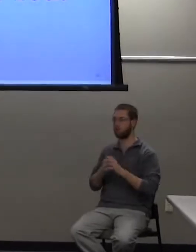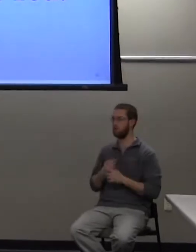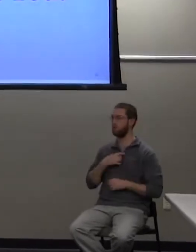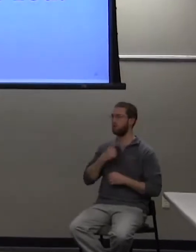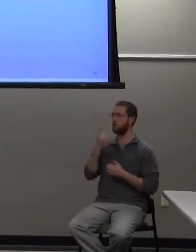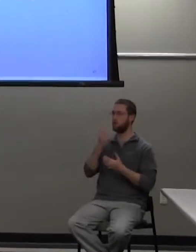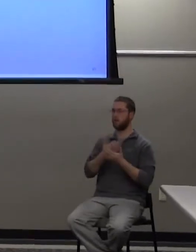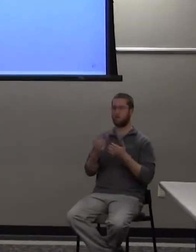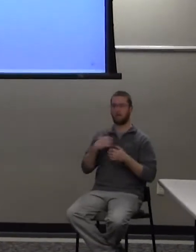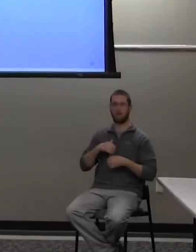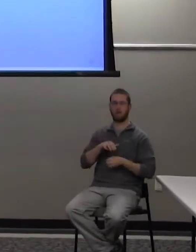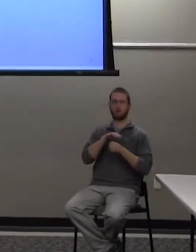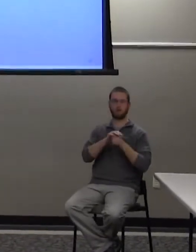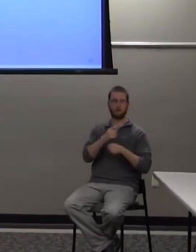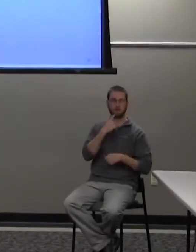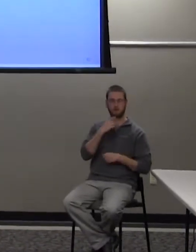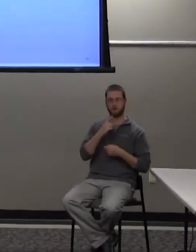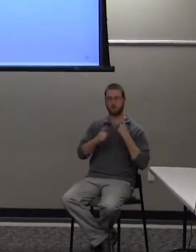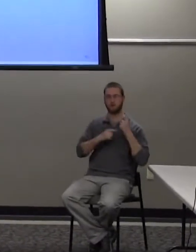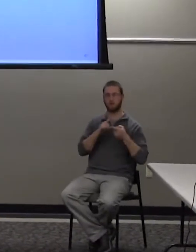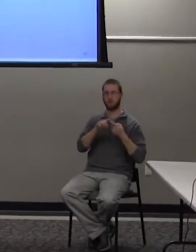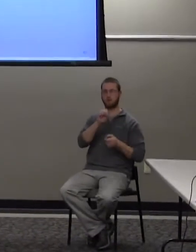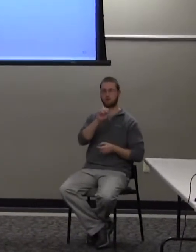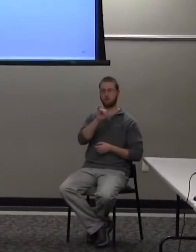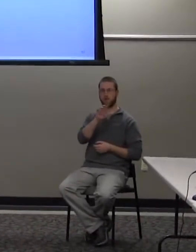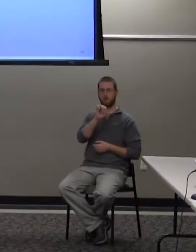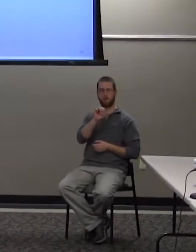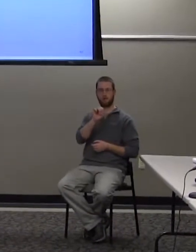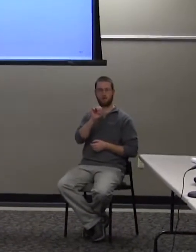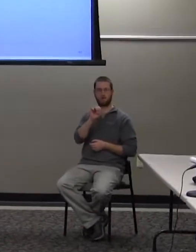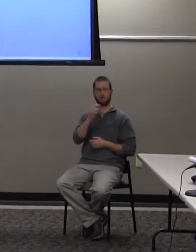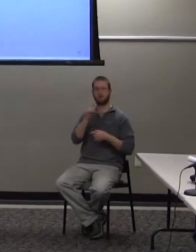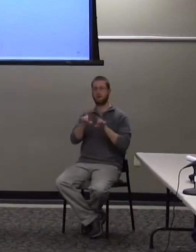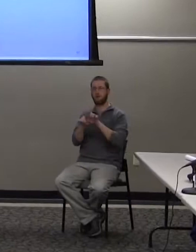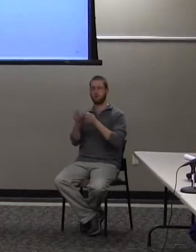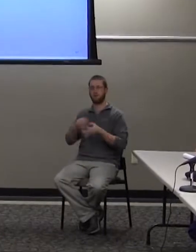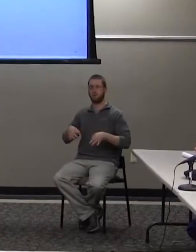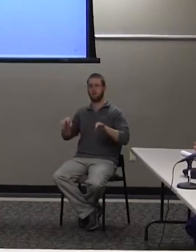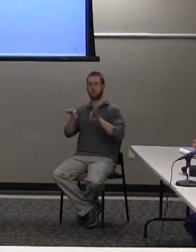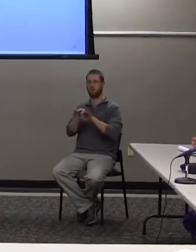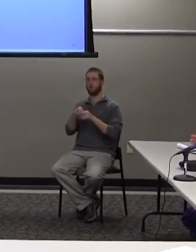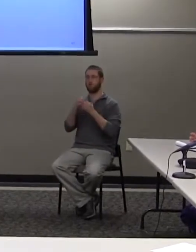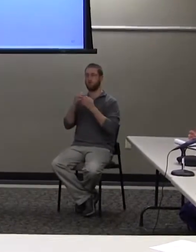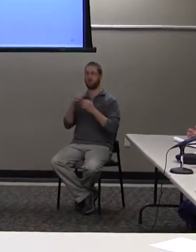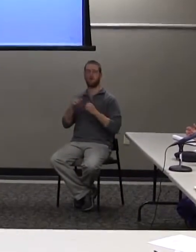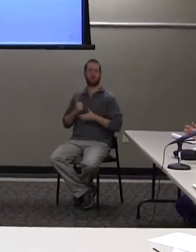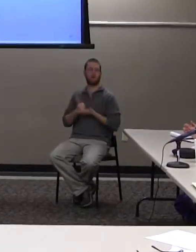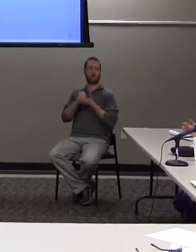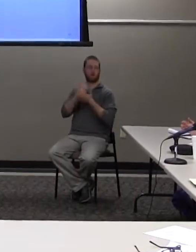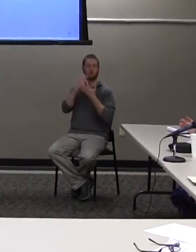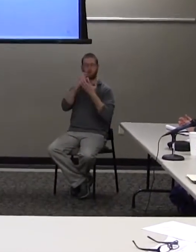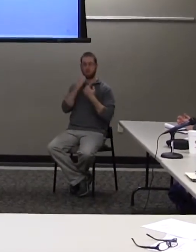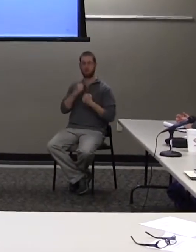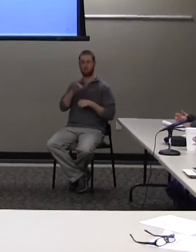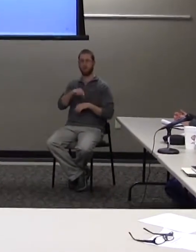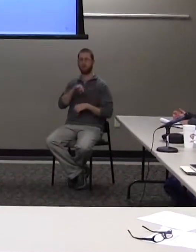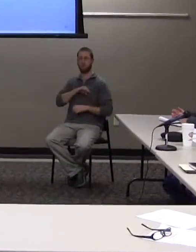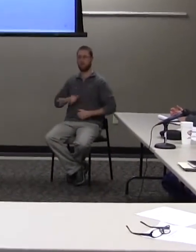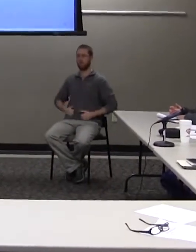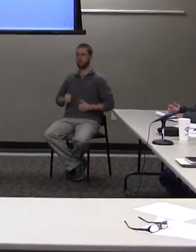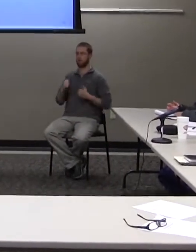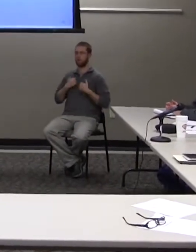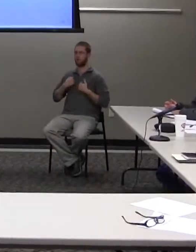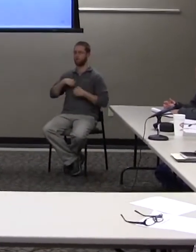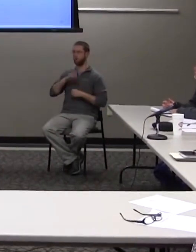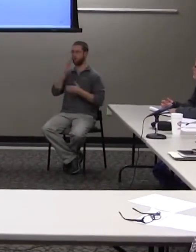things I also stressed about scale, which I didn't make apparent, but is also important, is that also helps preserve and grow that quality of life. Is